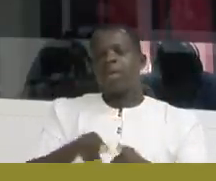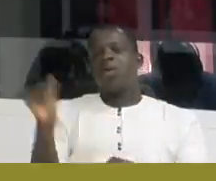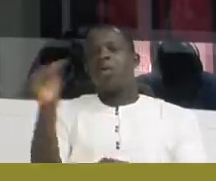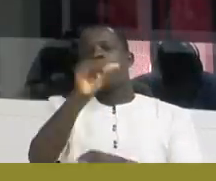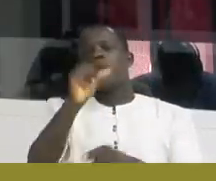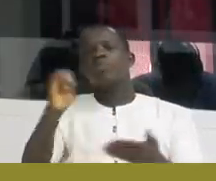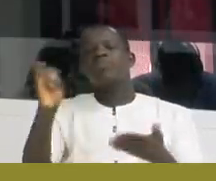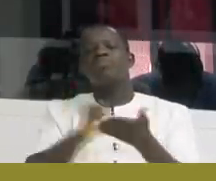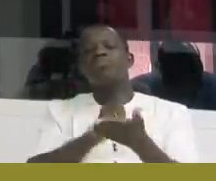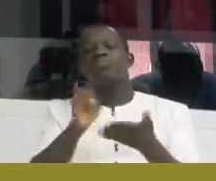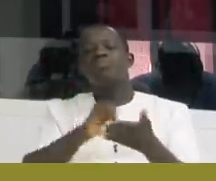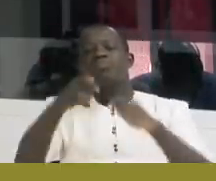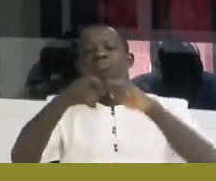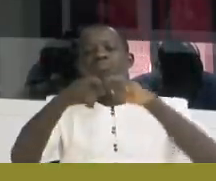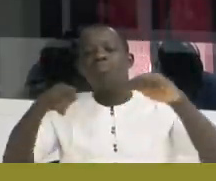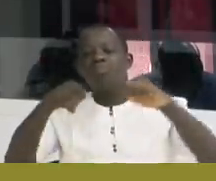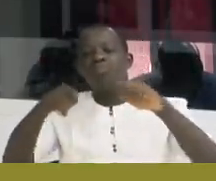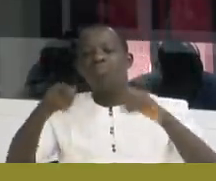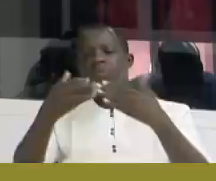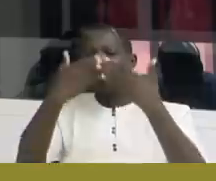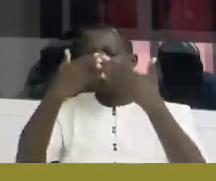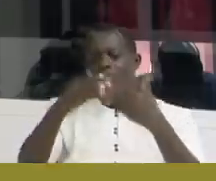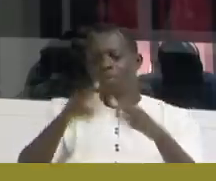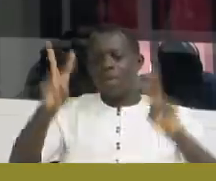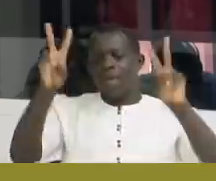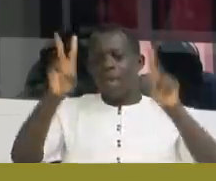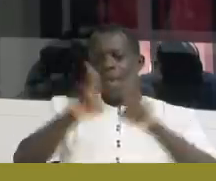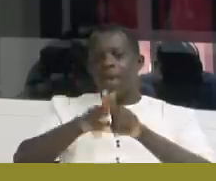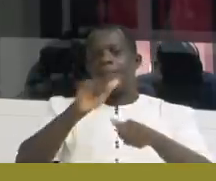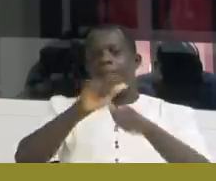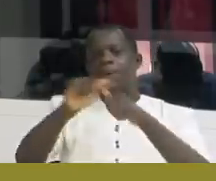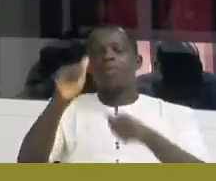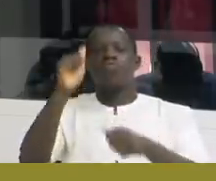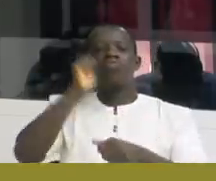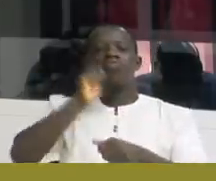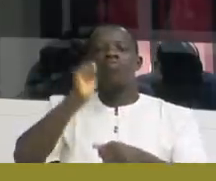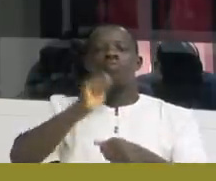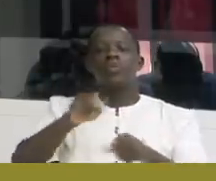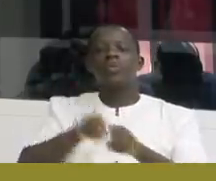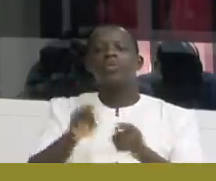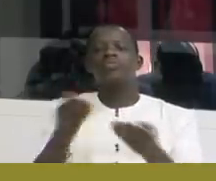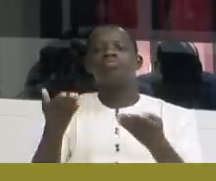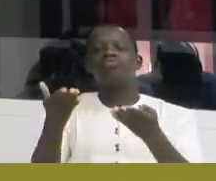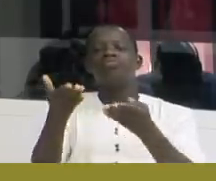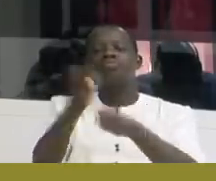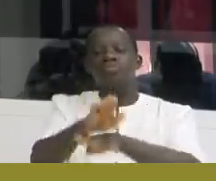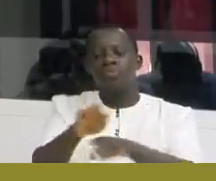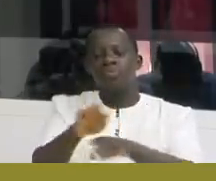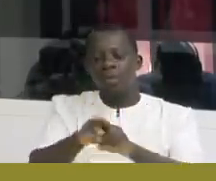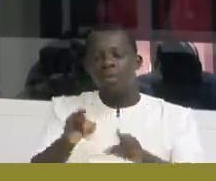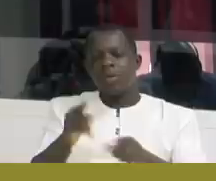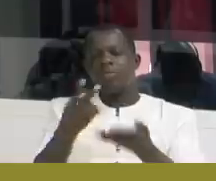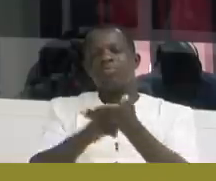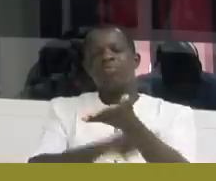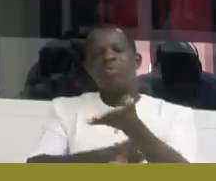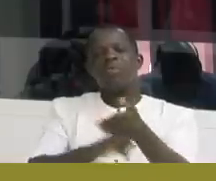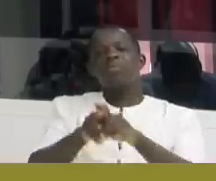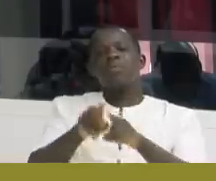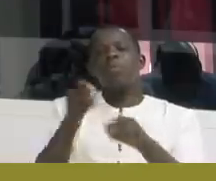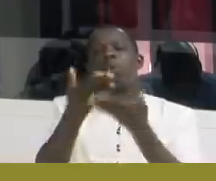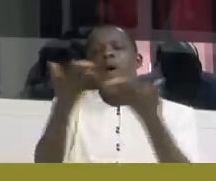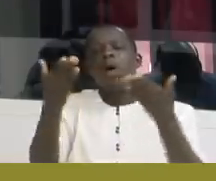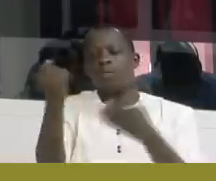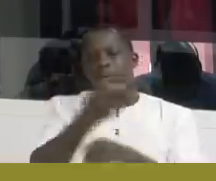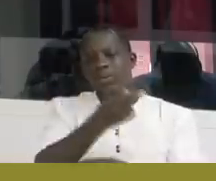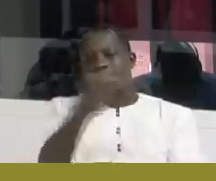marabu or so that he should bury the ram, that these people were going to come for him, but he